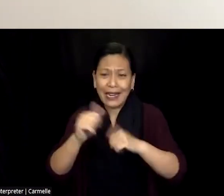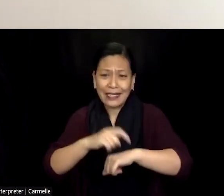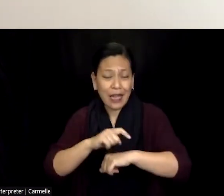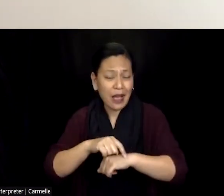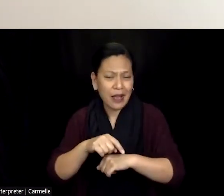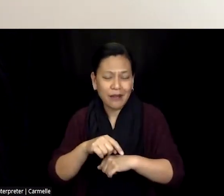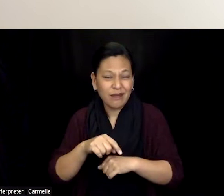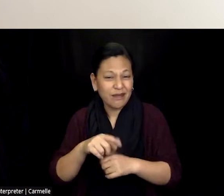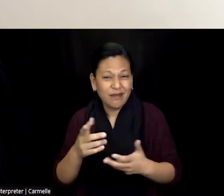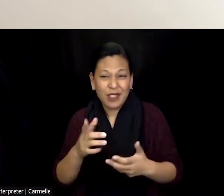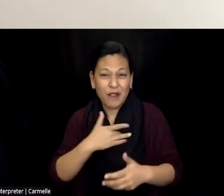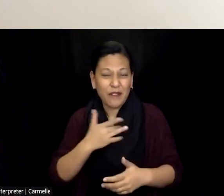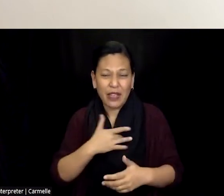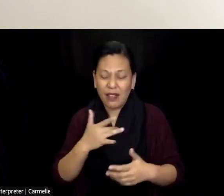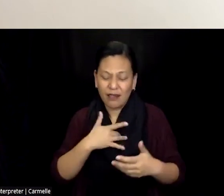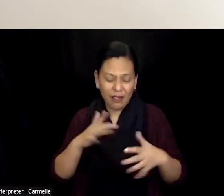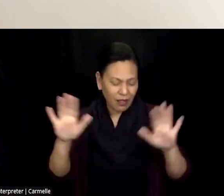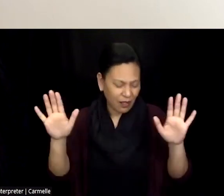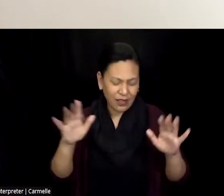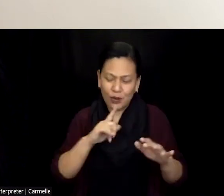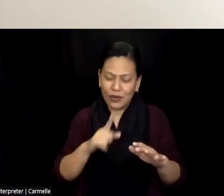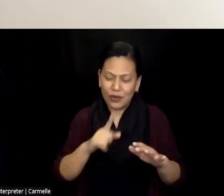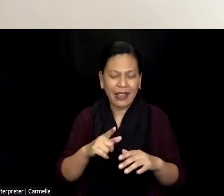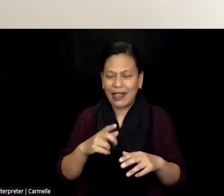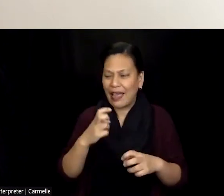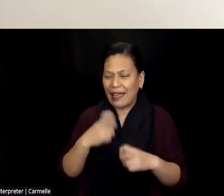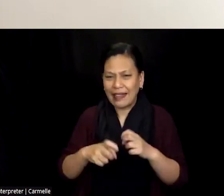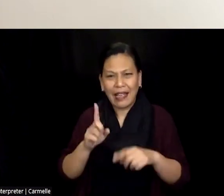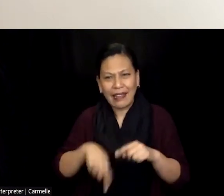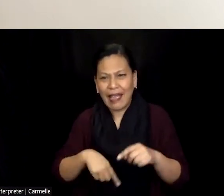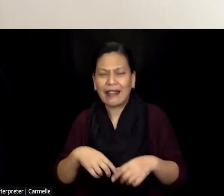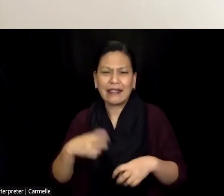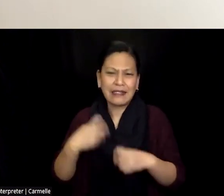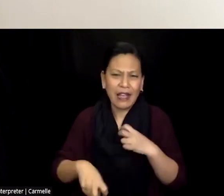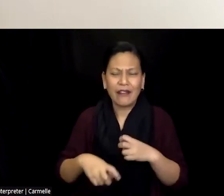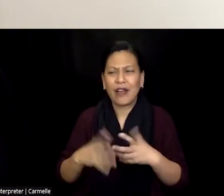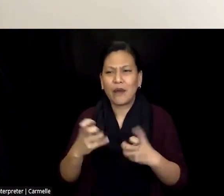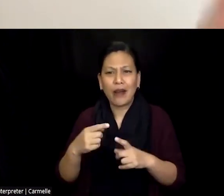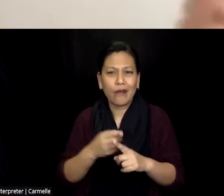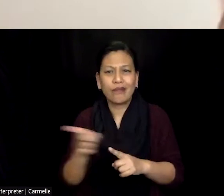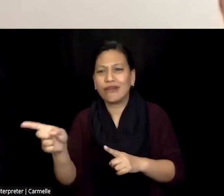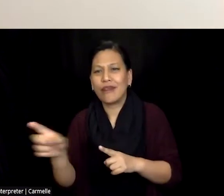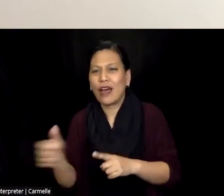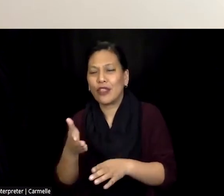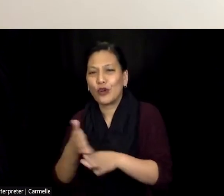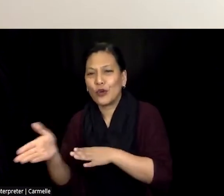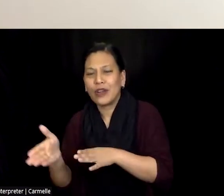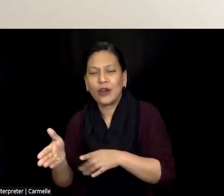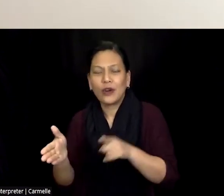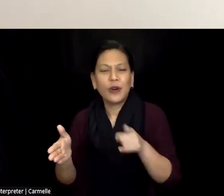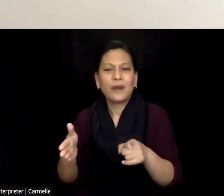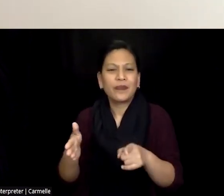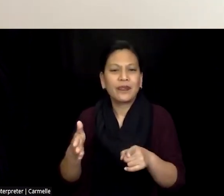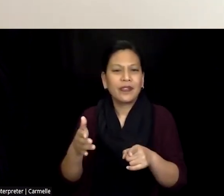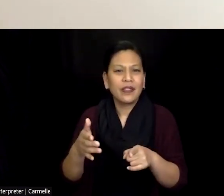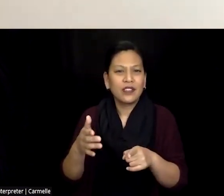you know what? This is not necessarily what I could be doing with my life. I want to try something else. And if you ever had that moment, what